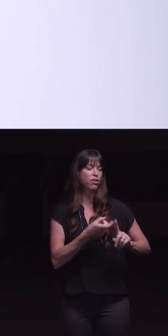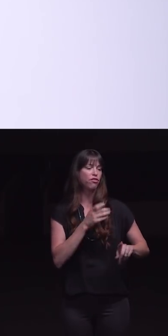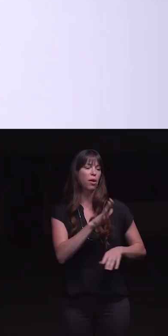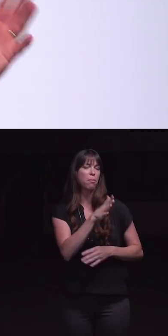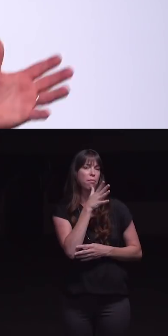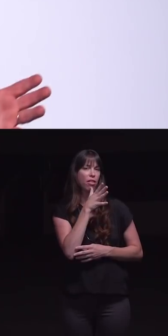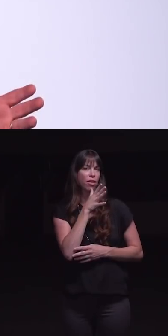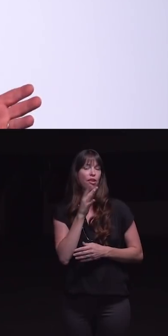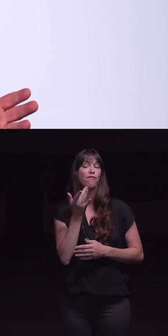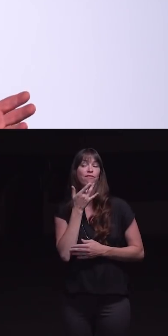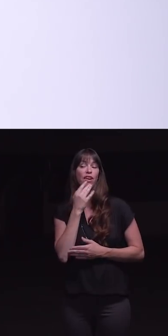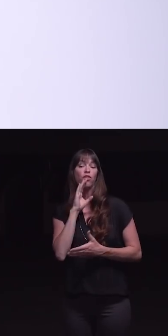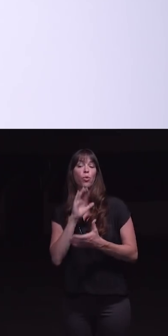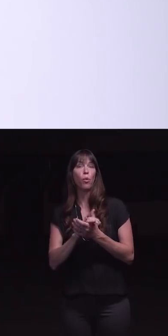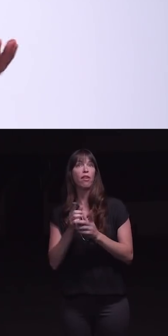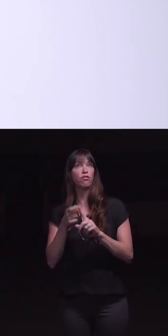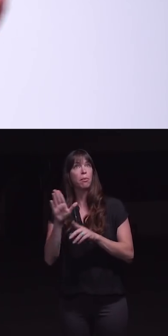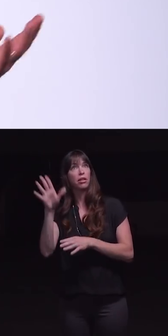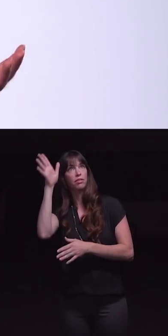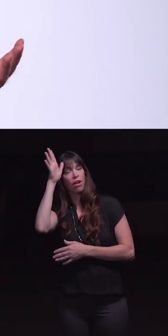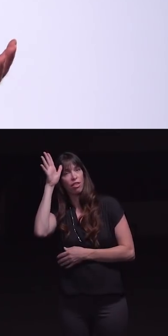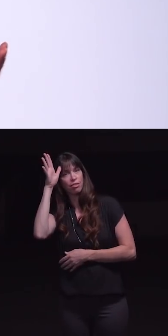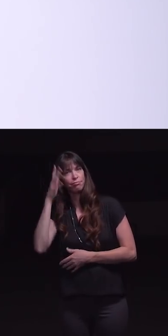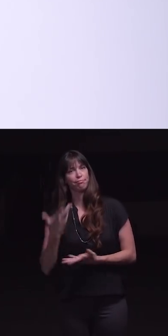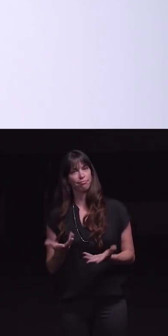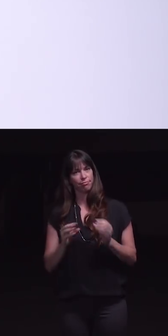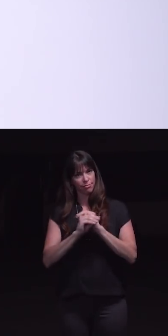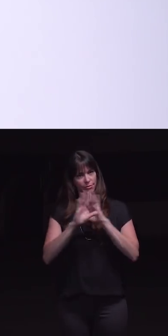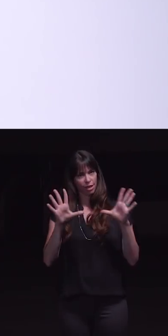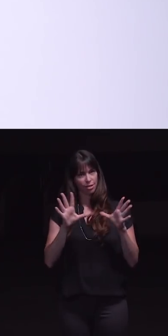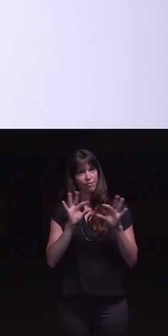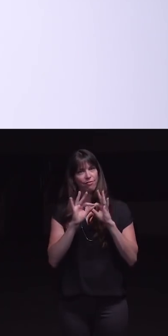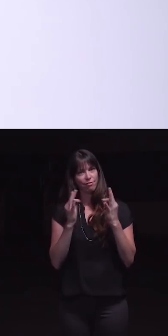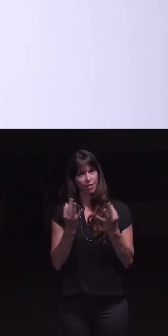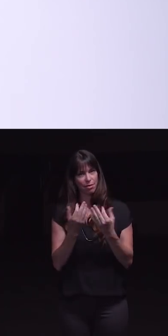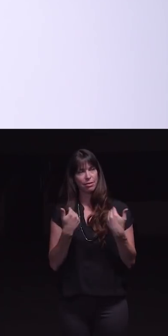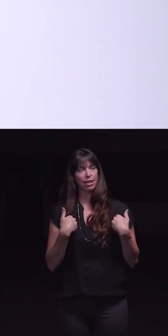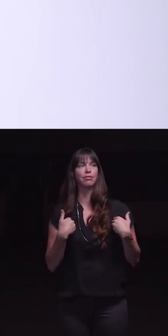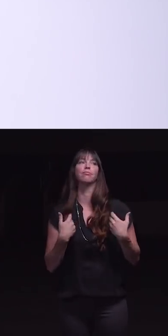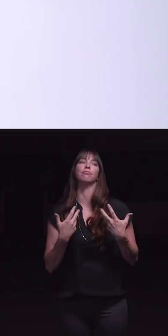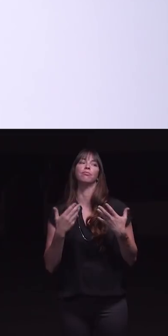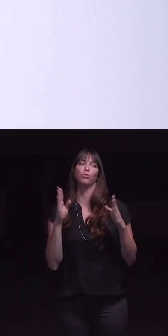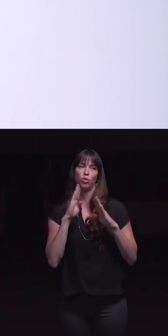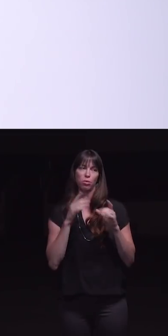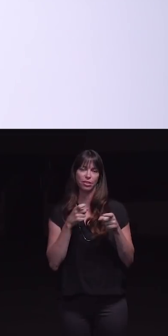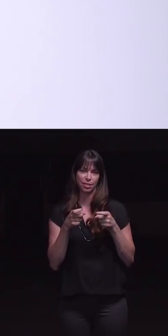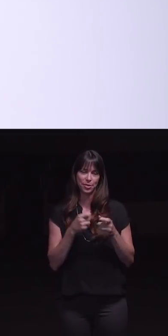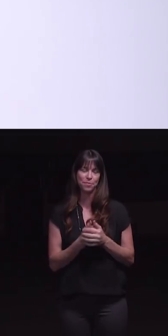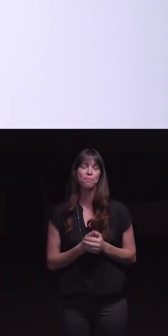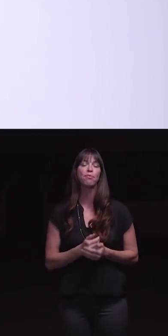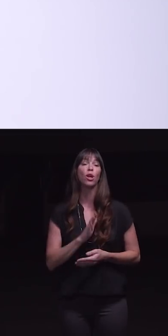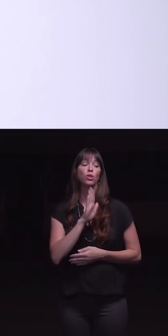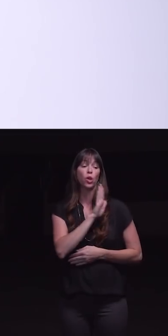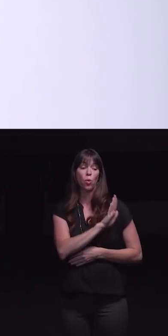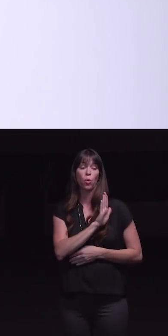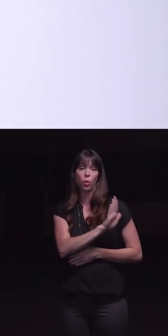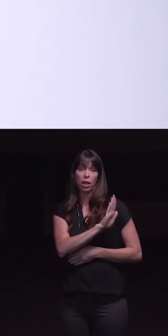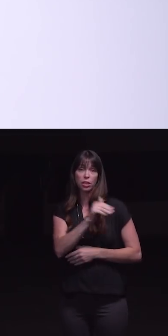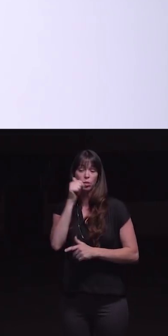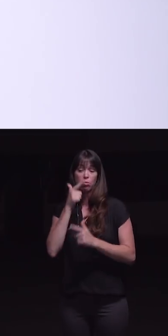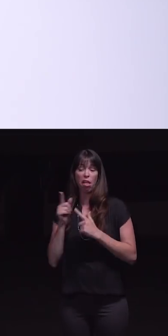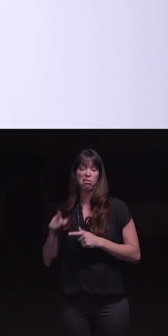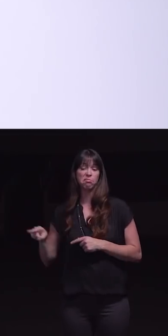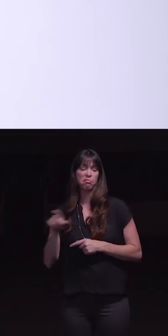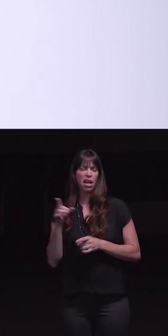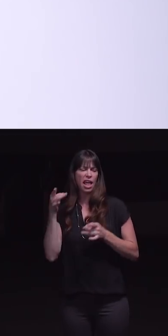the favorite wife of his father. Obviously, this family has some triage to deal with. So his stepbrothers all hated